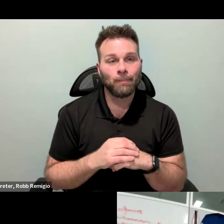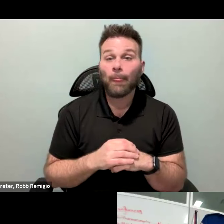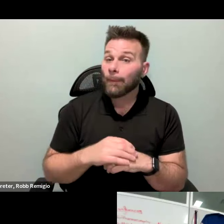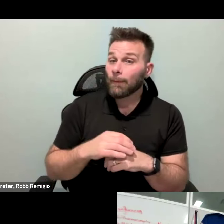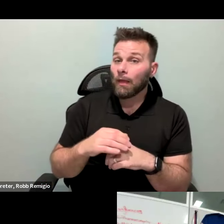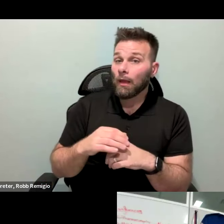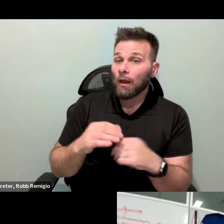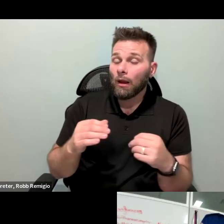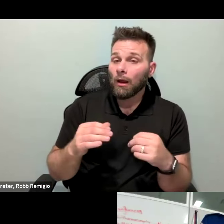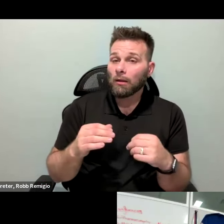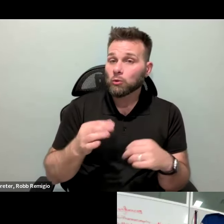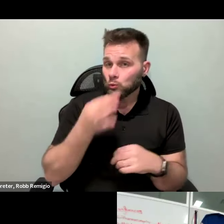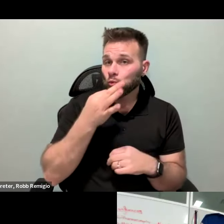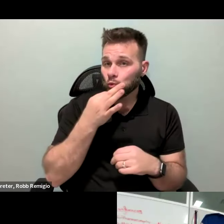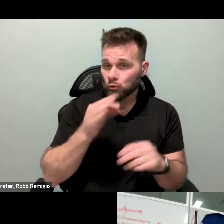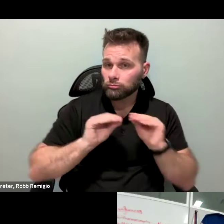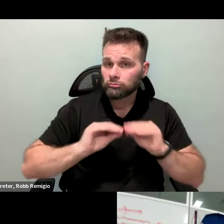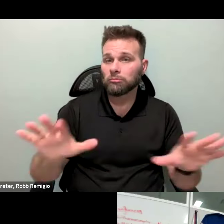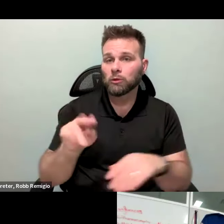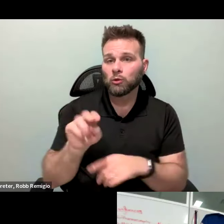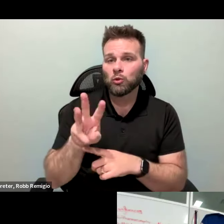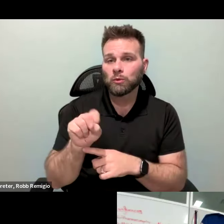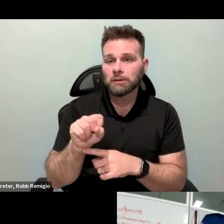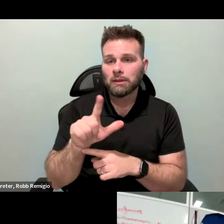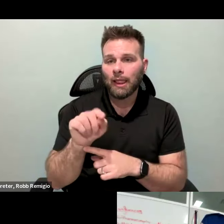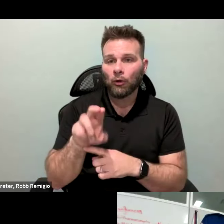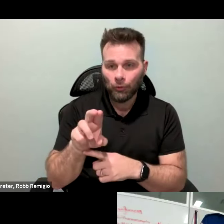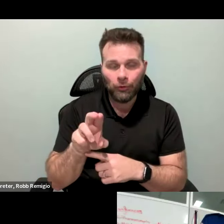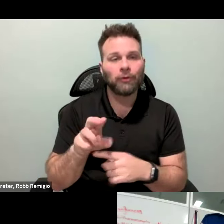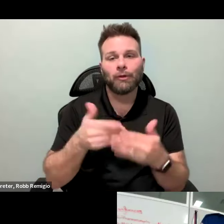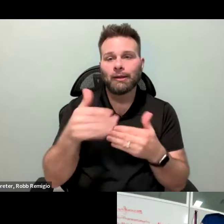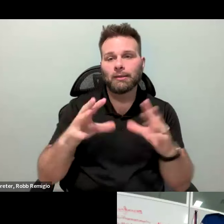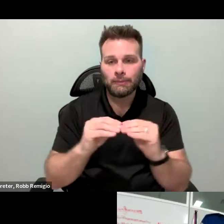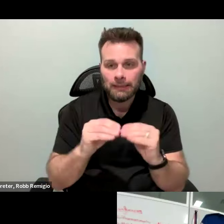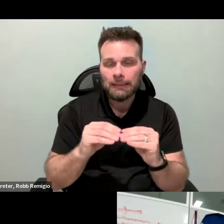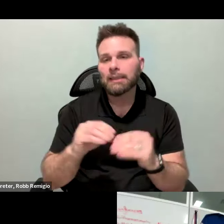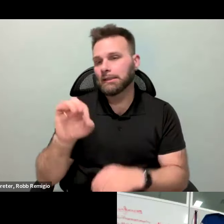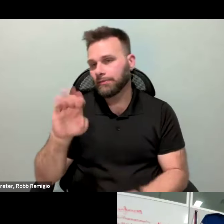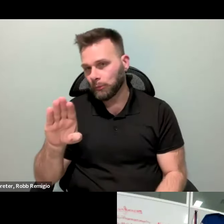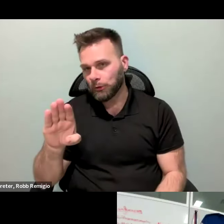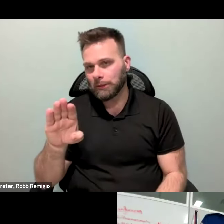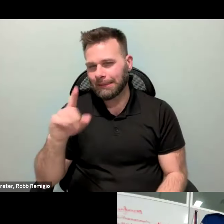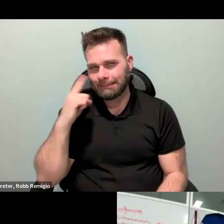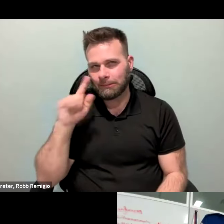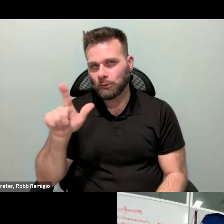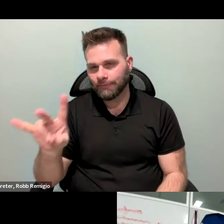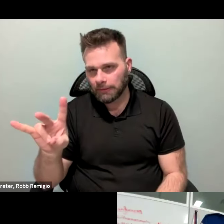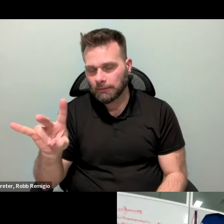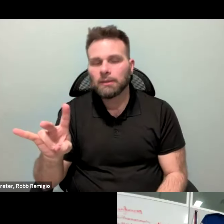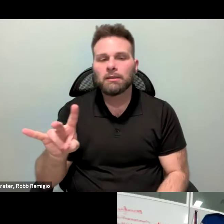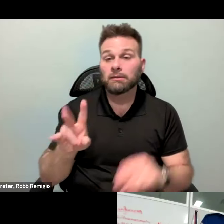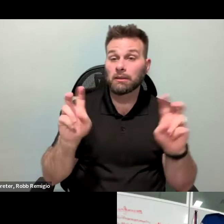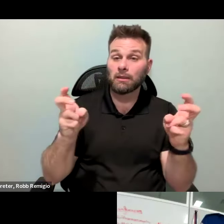newsletter and information on our website for our next meeting. It's February, and I believe the date is the 27th, and the topic